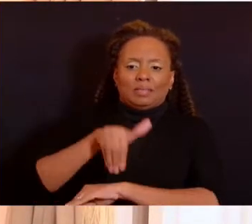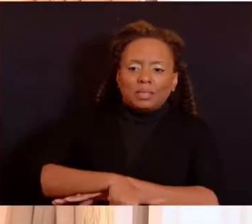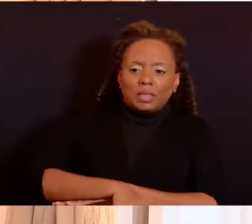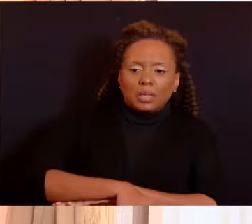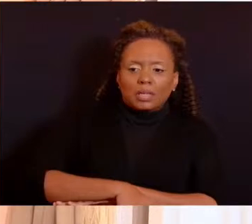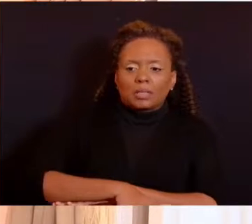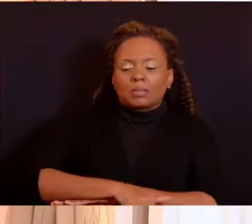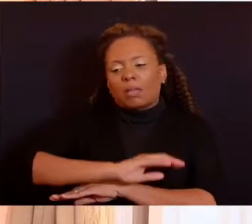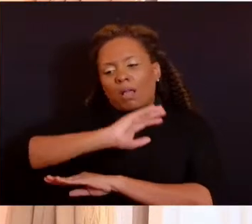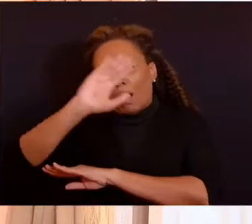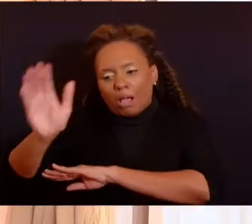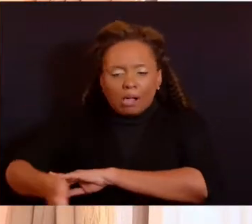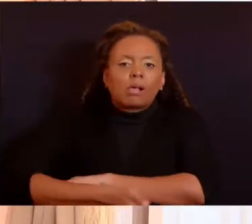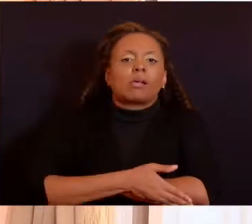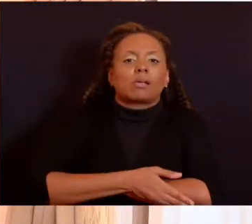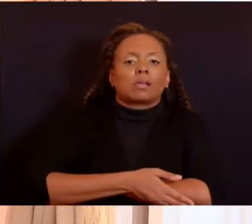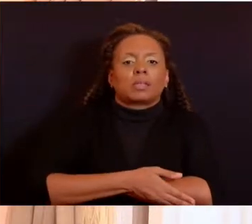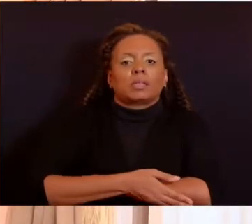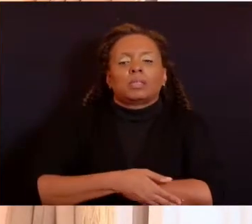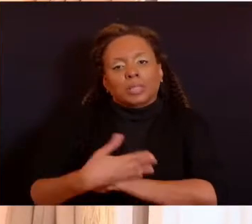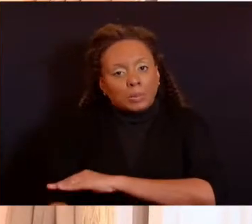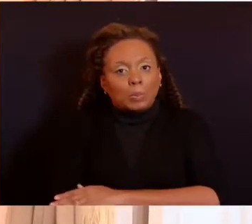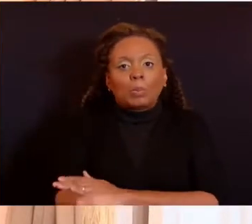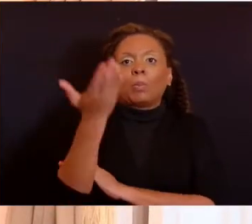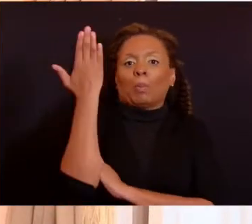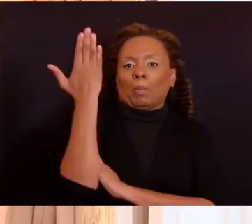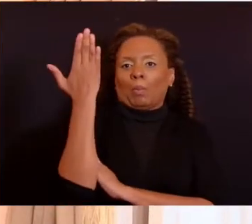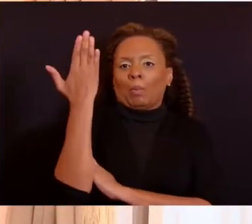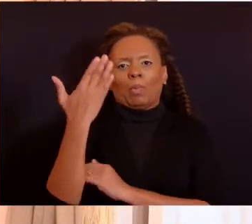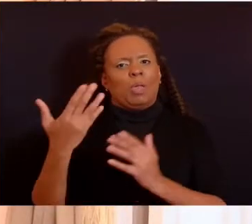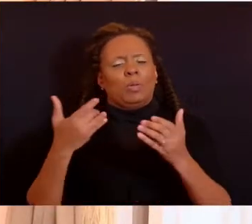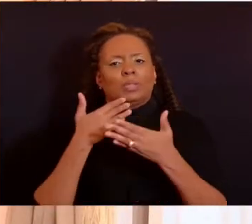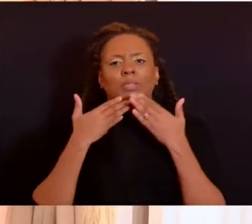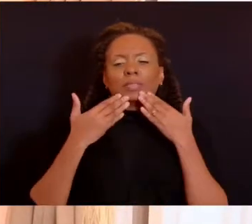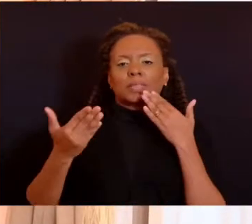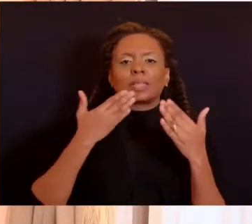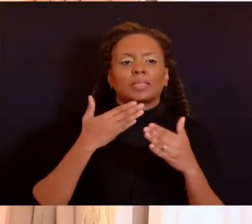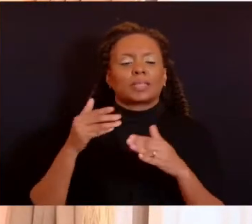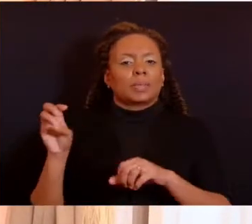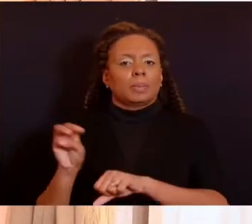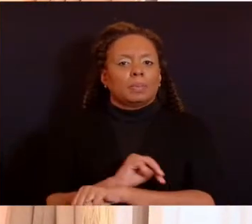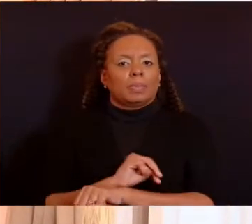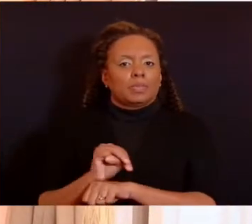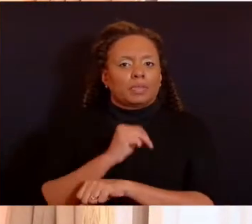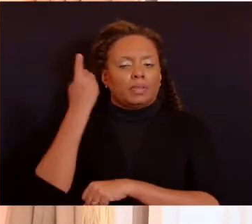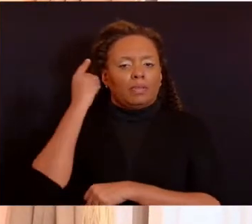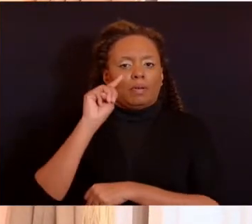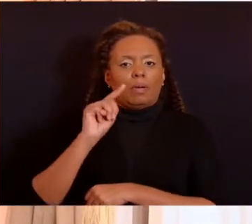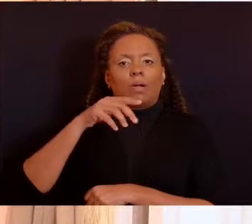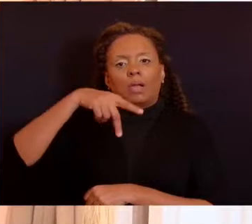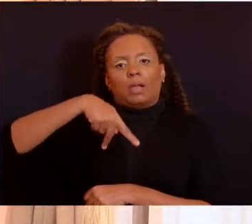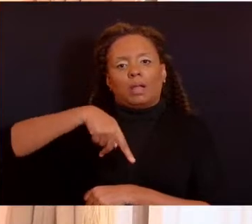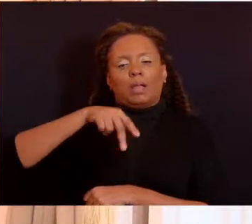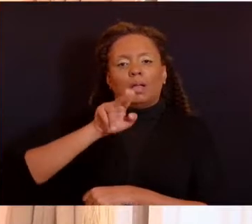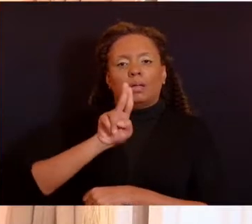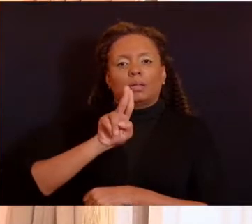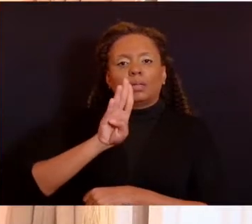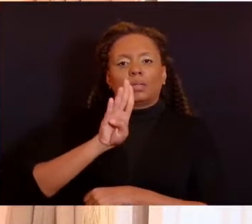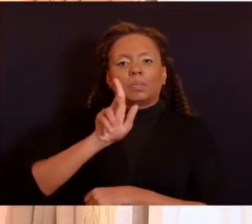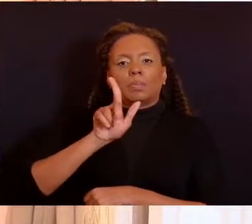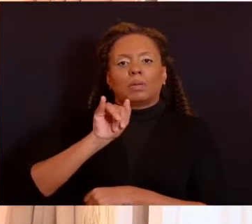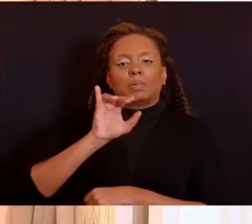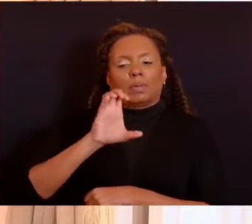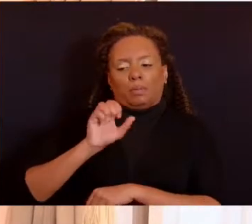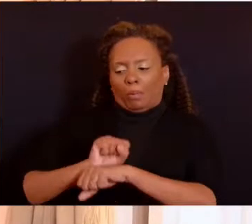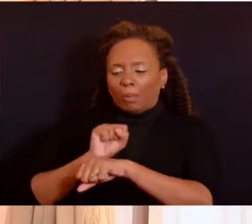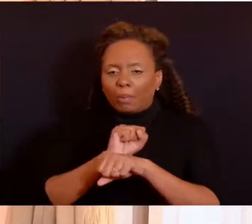public officials all mobilized and were fully on the road. I want to thank the Ministry of Public Works and their team, and those